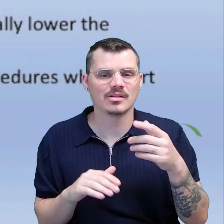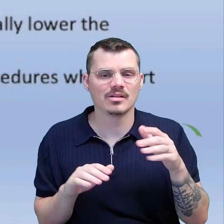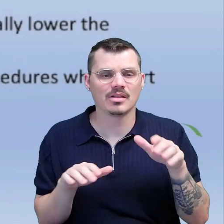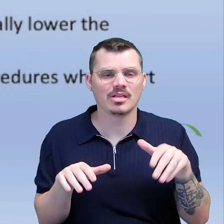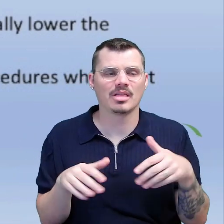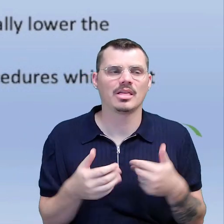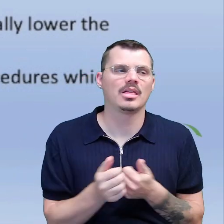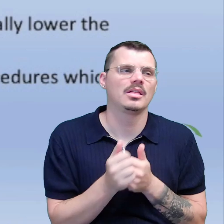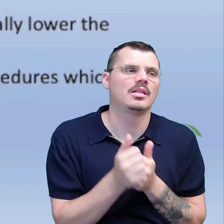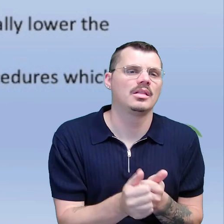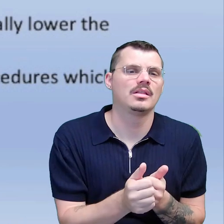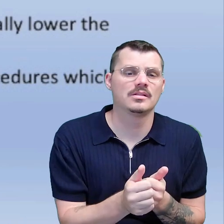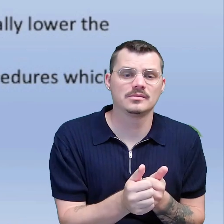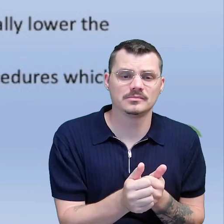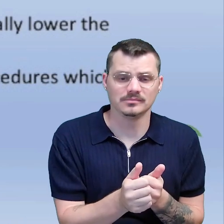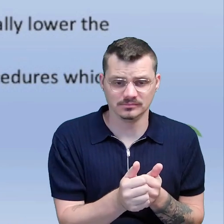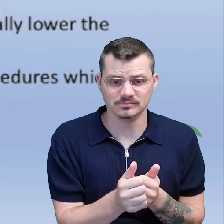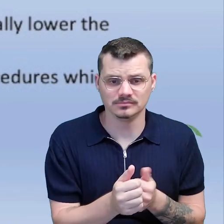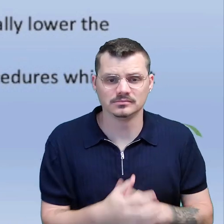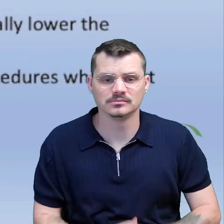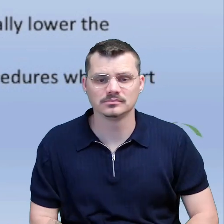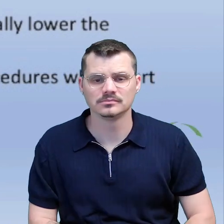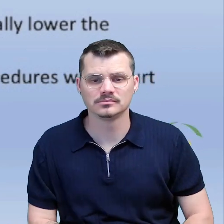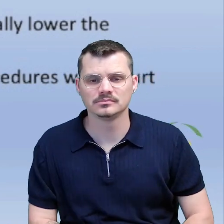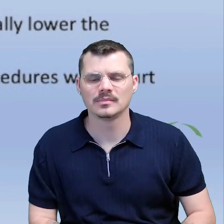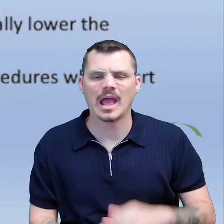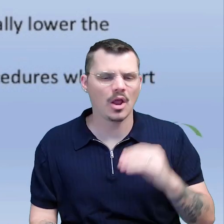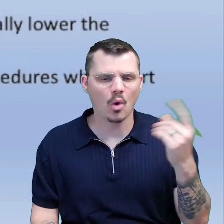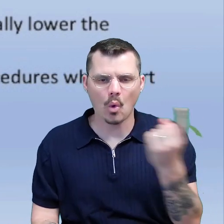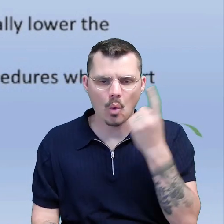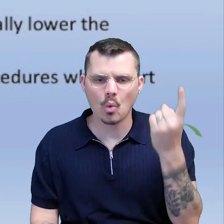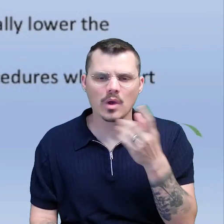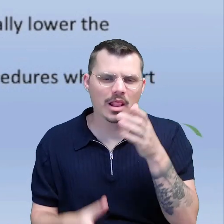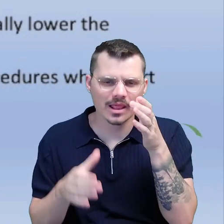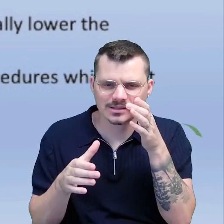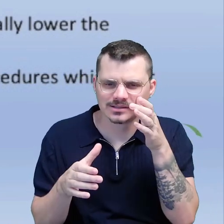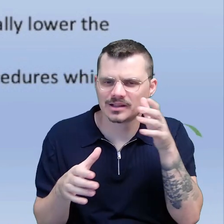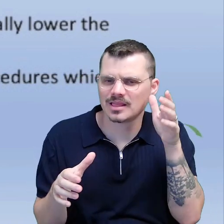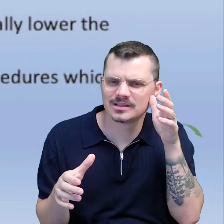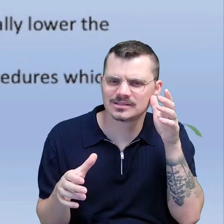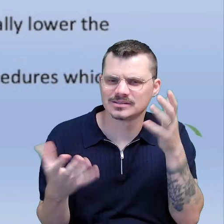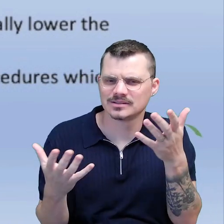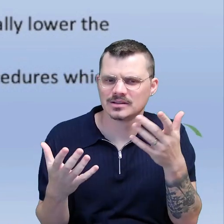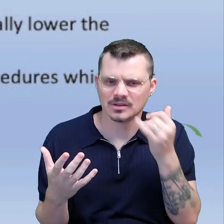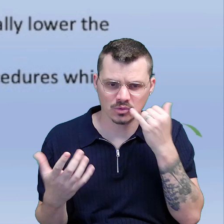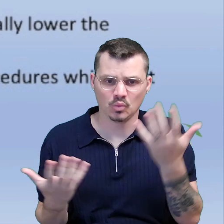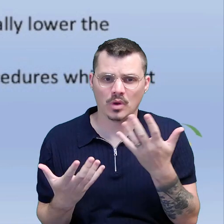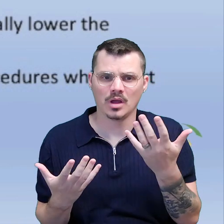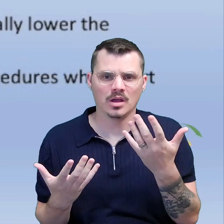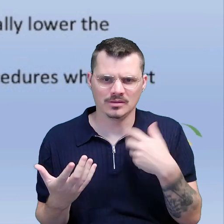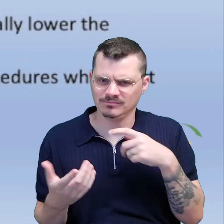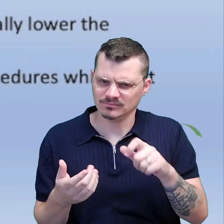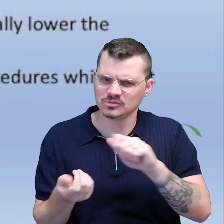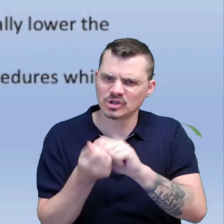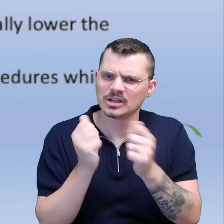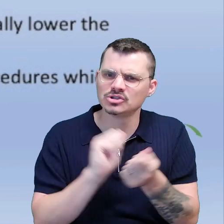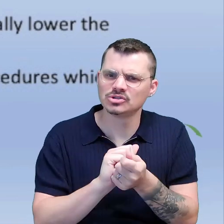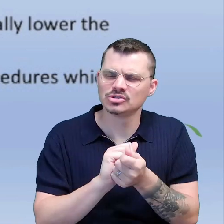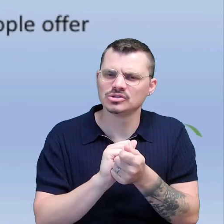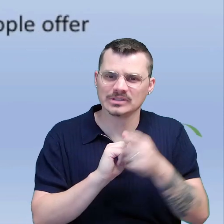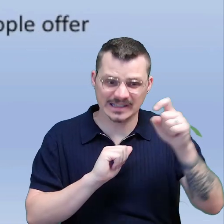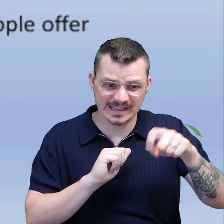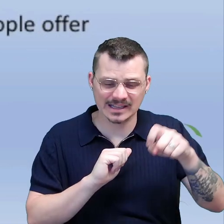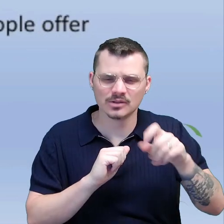drugging the person into compliance. And keep listening, because what I need changes over